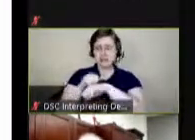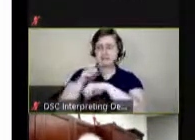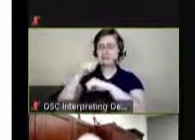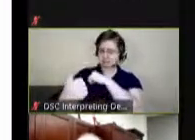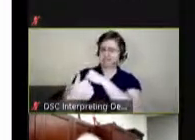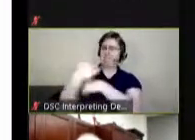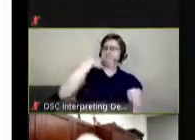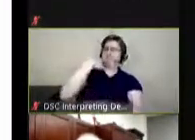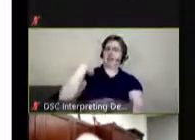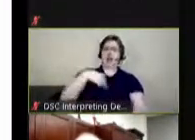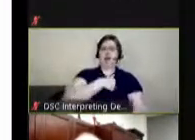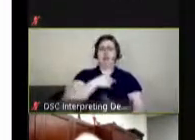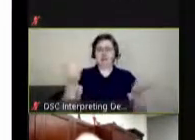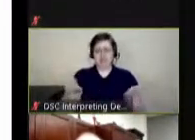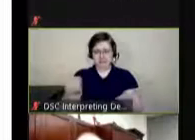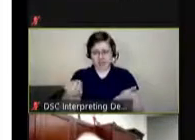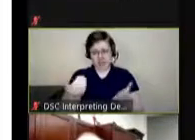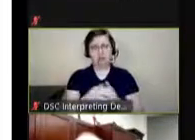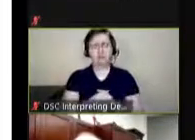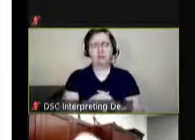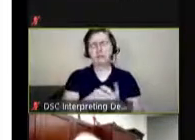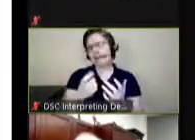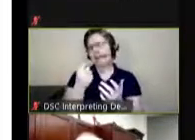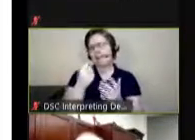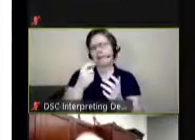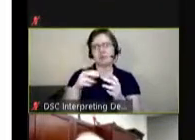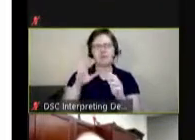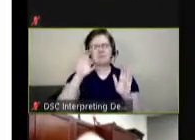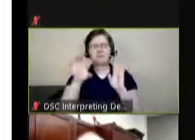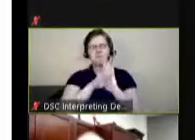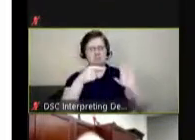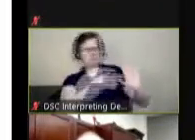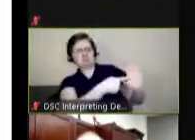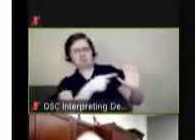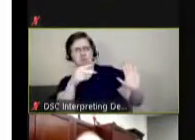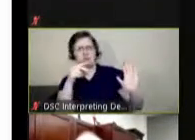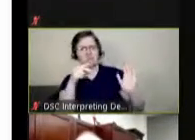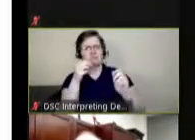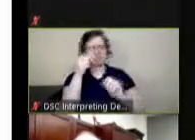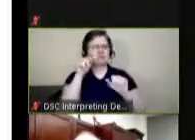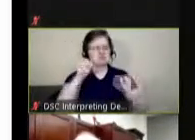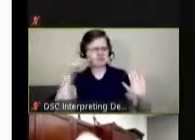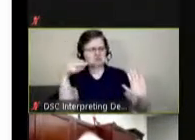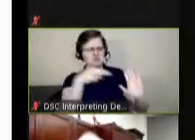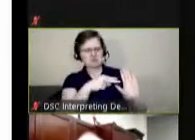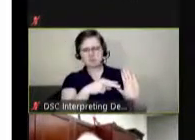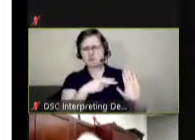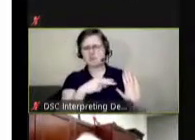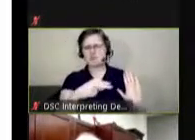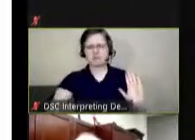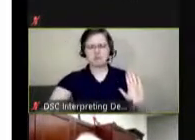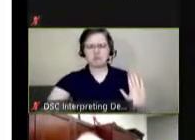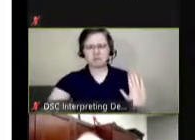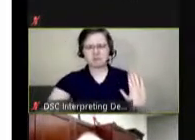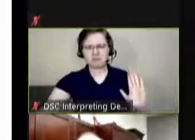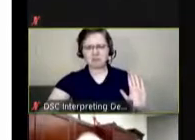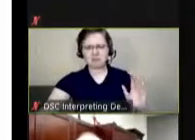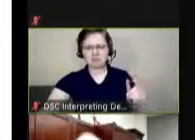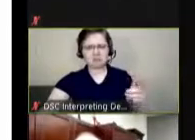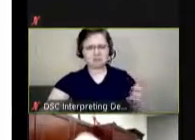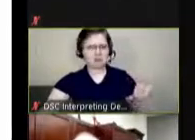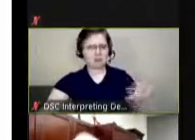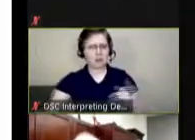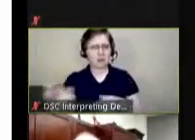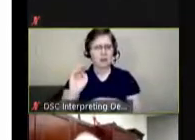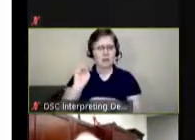us. And again, just a little bit of an overview graphic here for everybody to look at. It gives us, you know, McKechnie is the